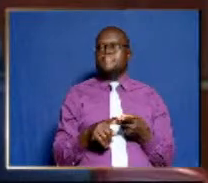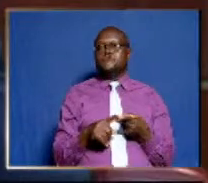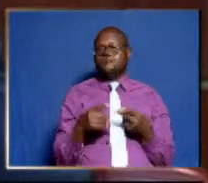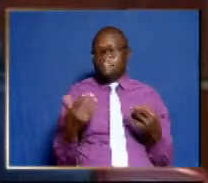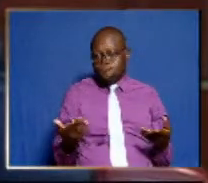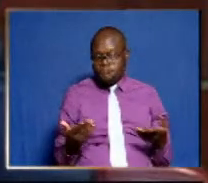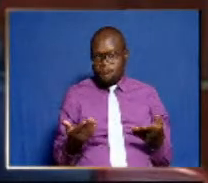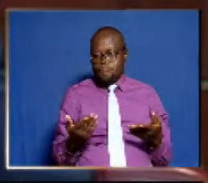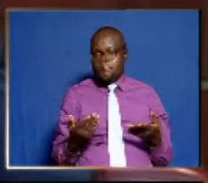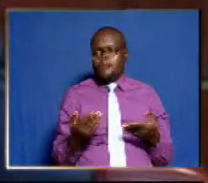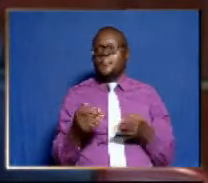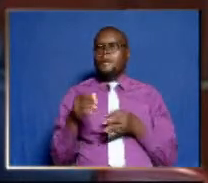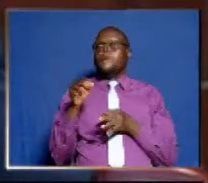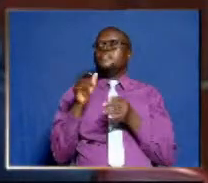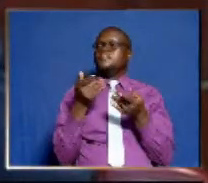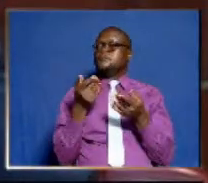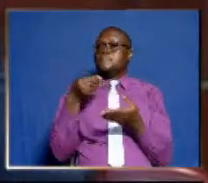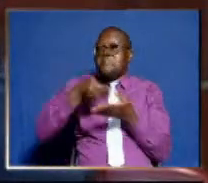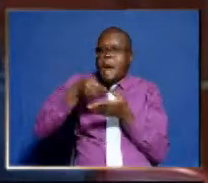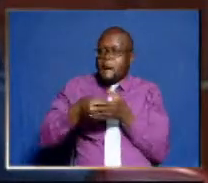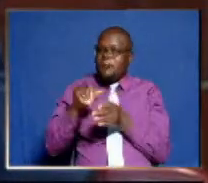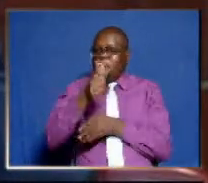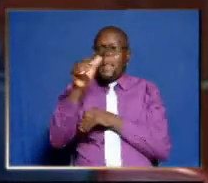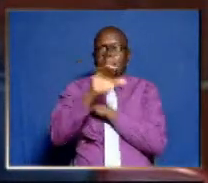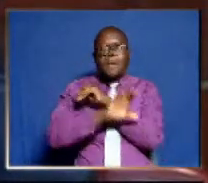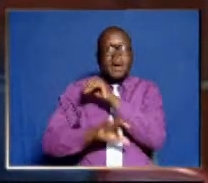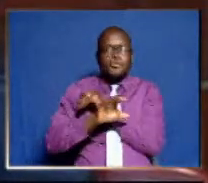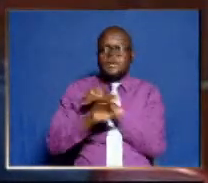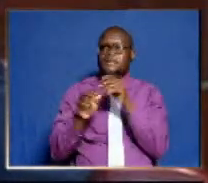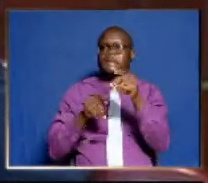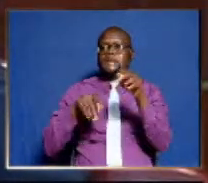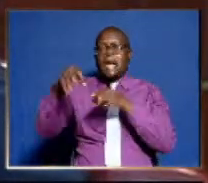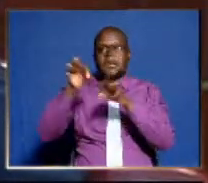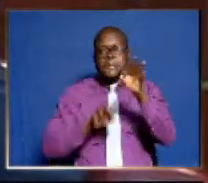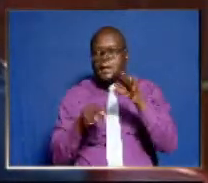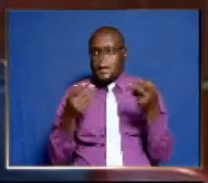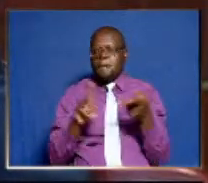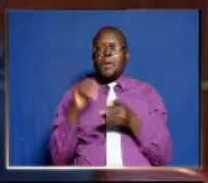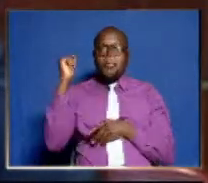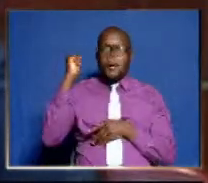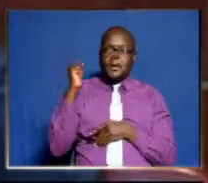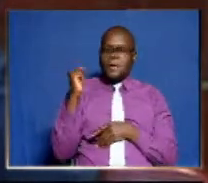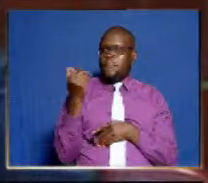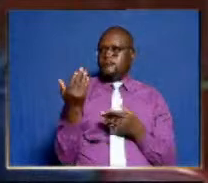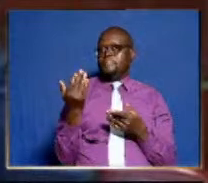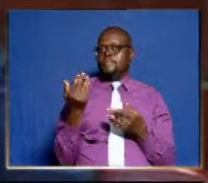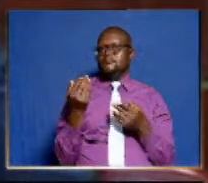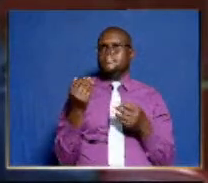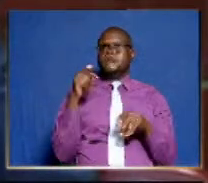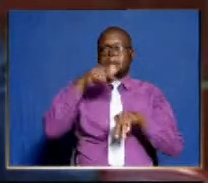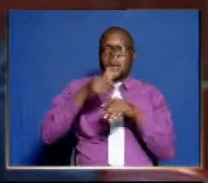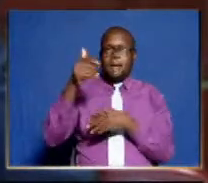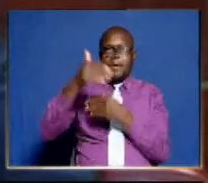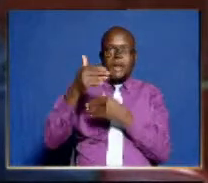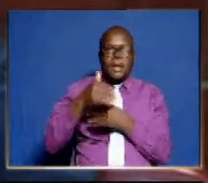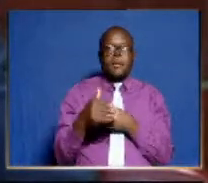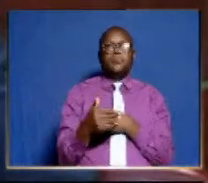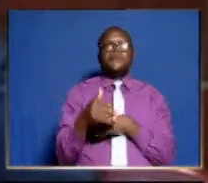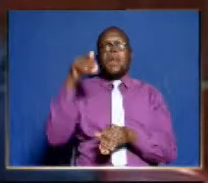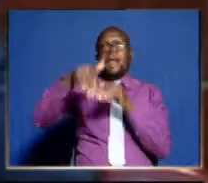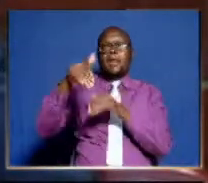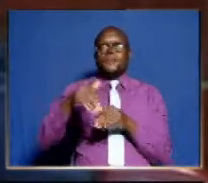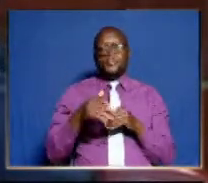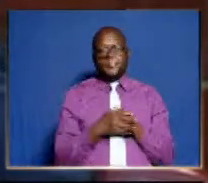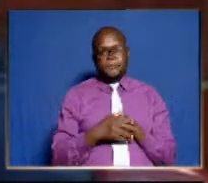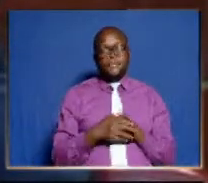rate fluctuations, political uncertainty, Mr. Speaker, as the country approaches the general election,